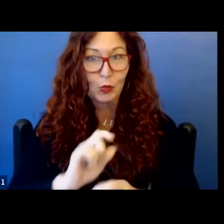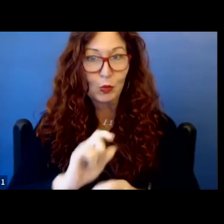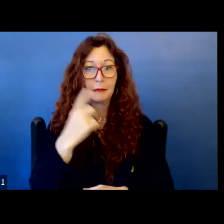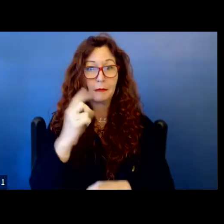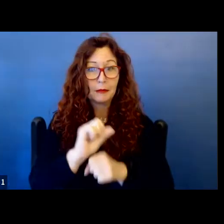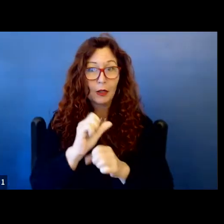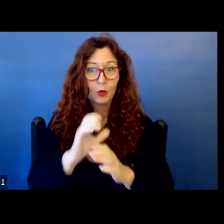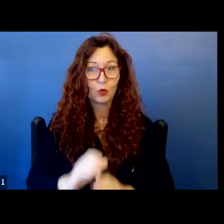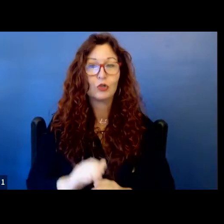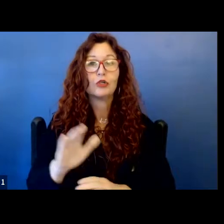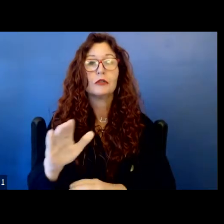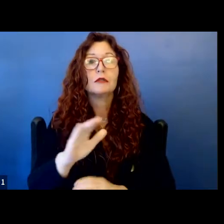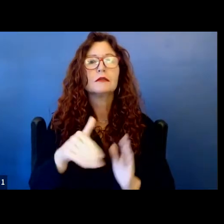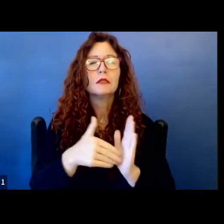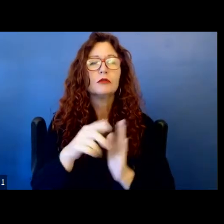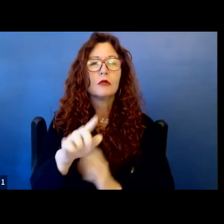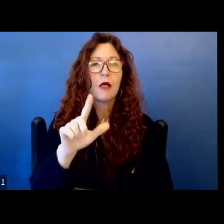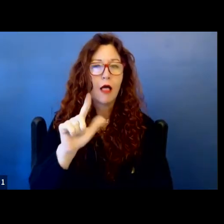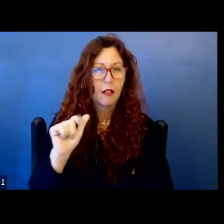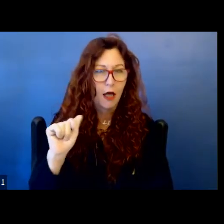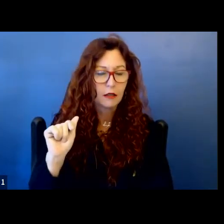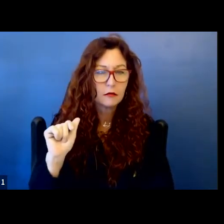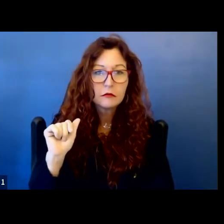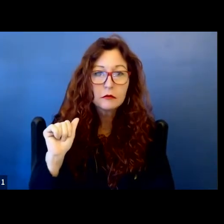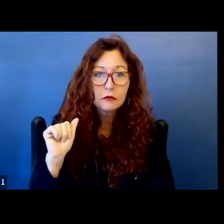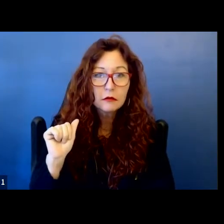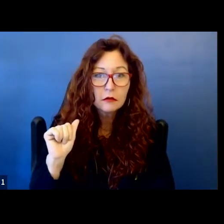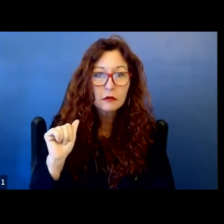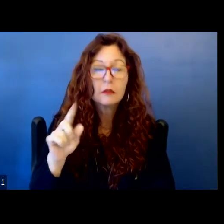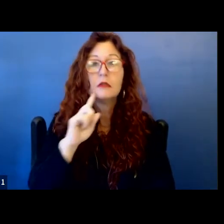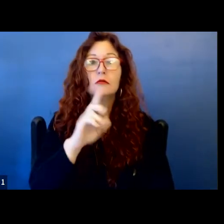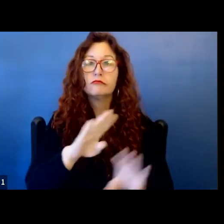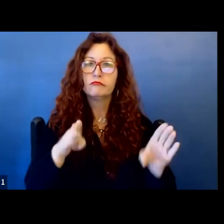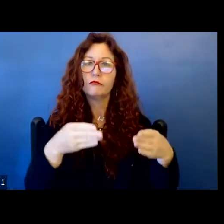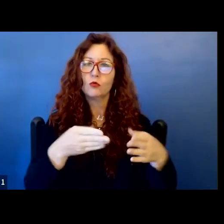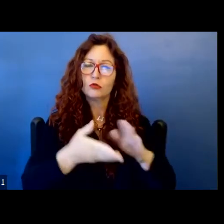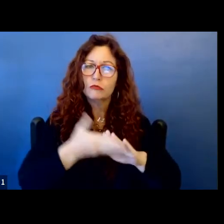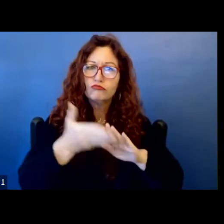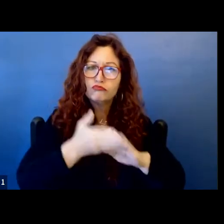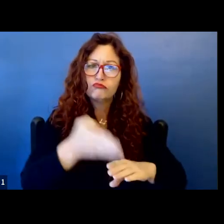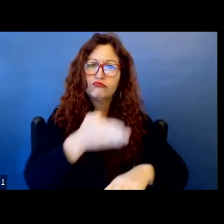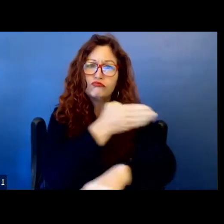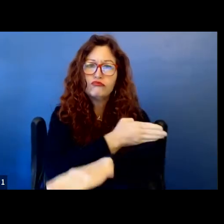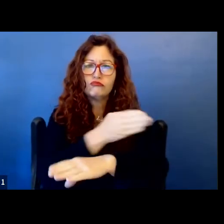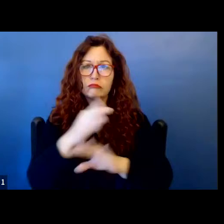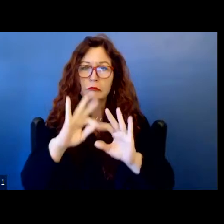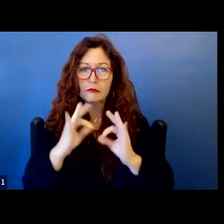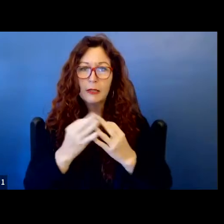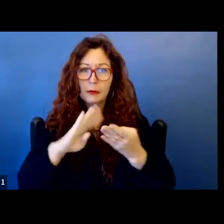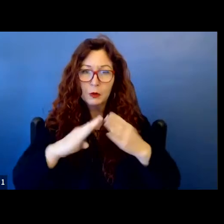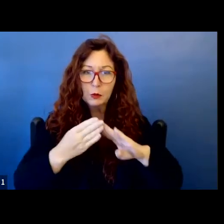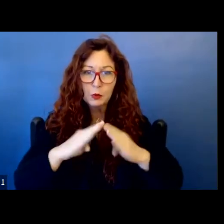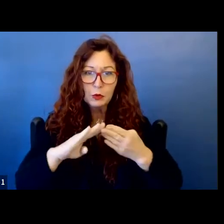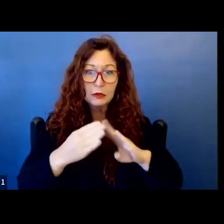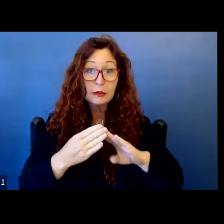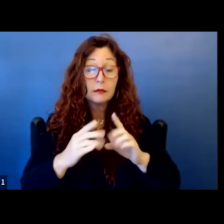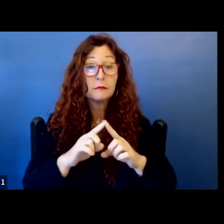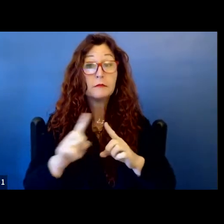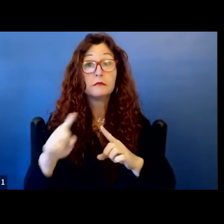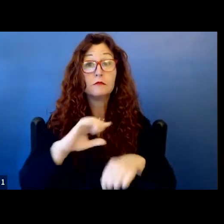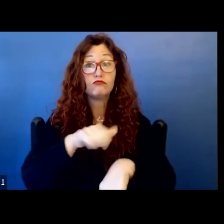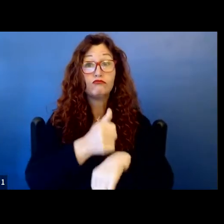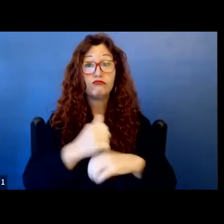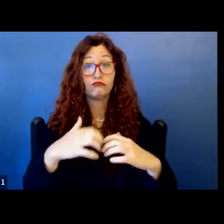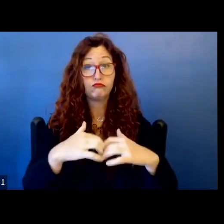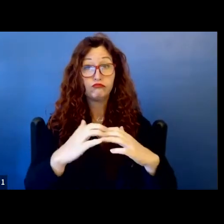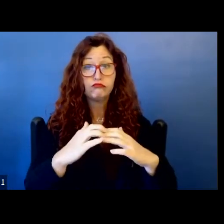an equitable economy that builds and sustains vibrant families and communities our organization was founded over a decade ago in